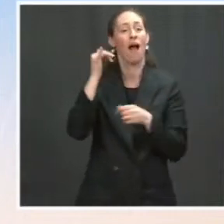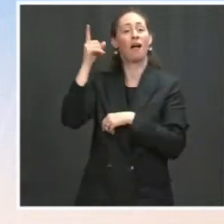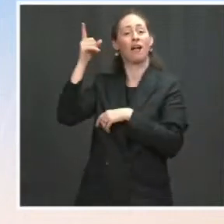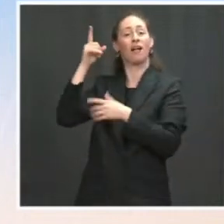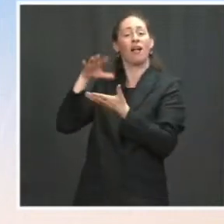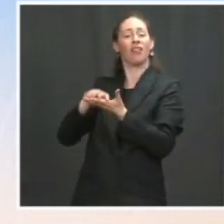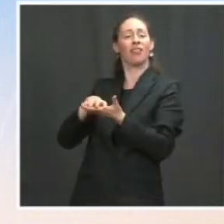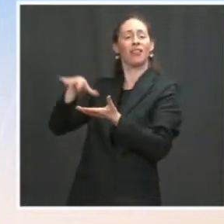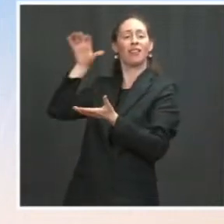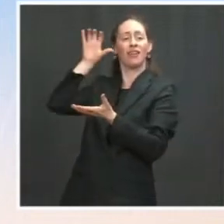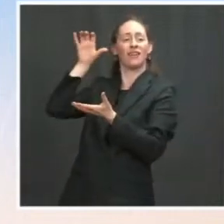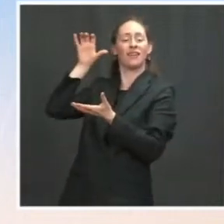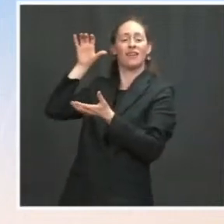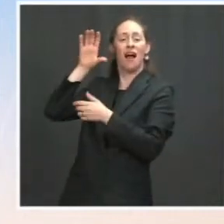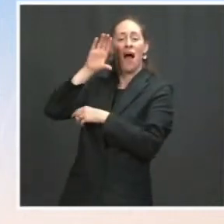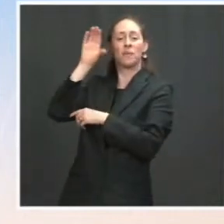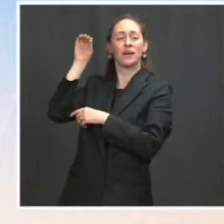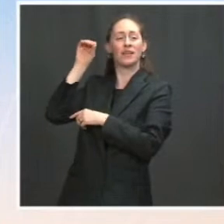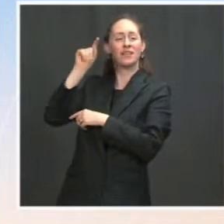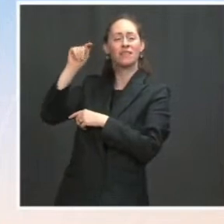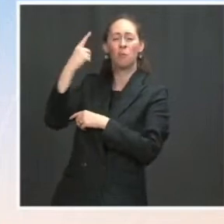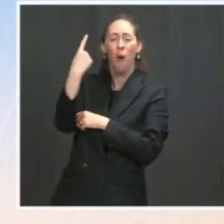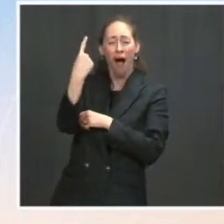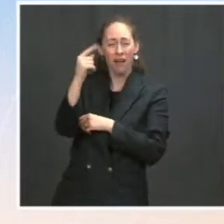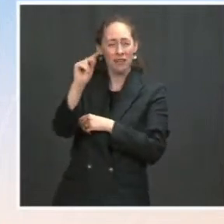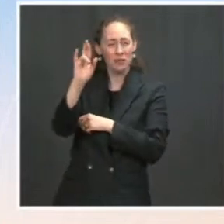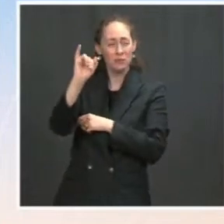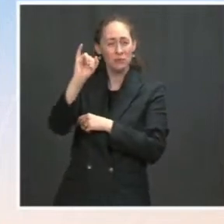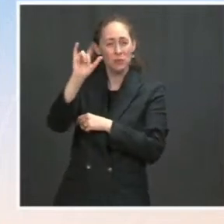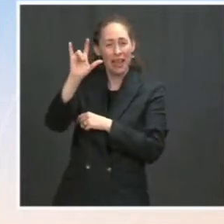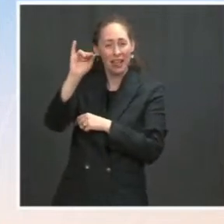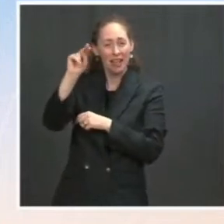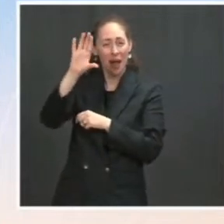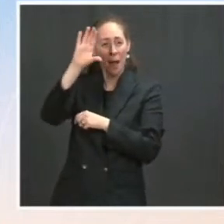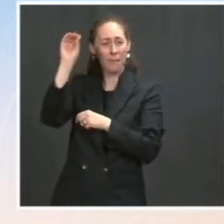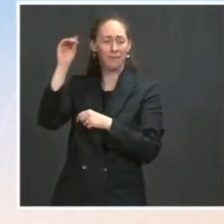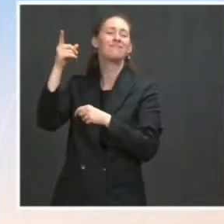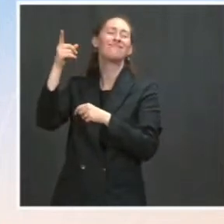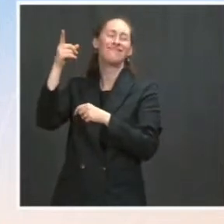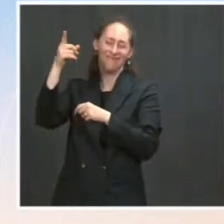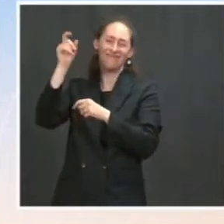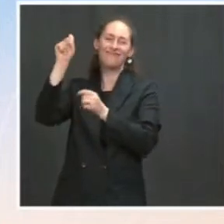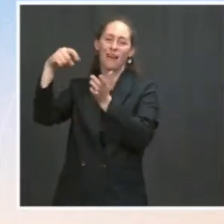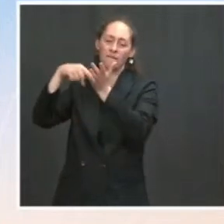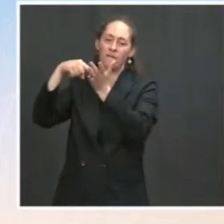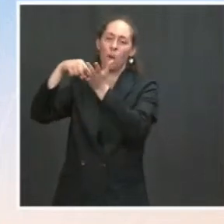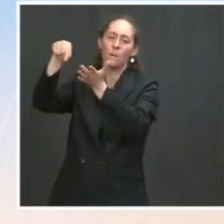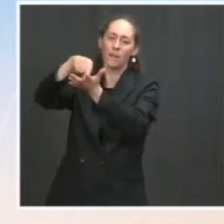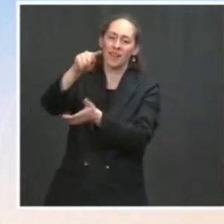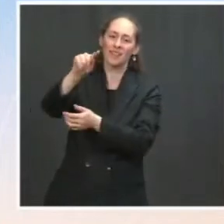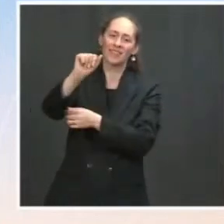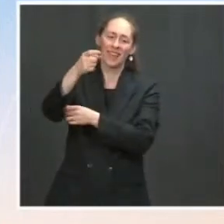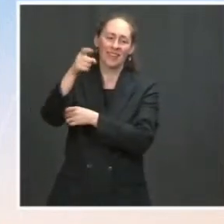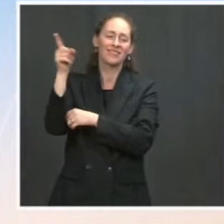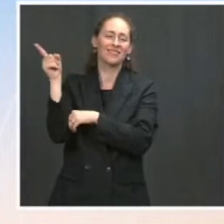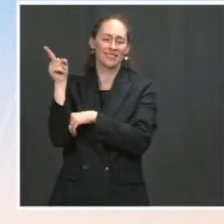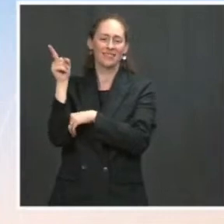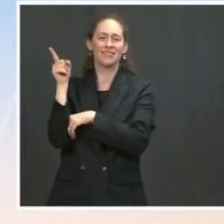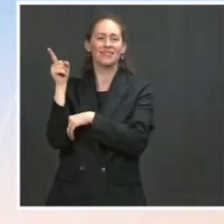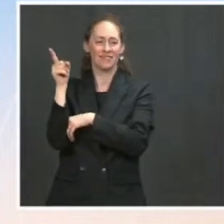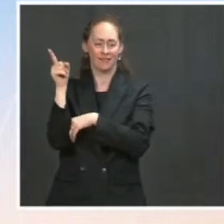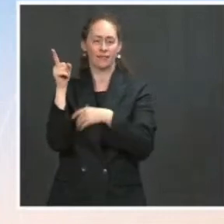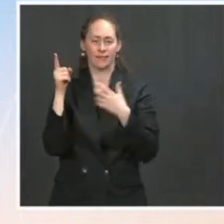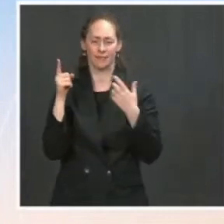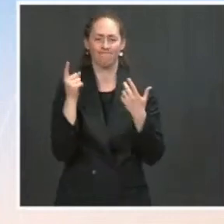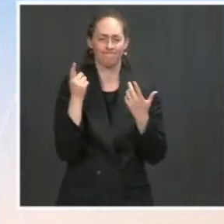better job of paying a decent wage to bring people back into the workforce. And so, there's a lot of steps different entities can take, and